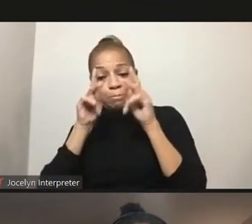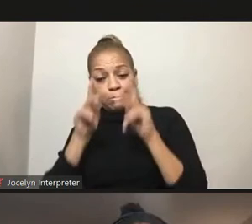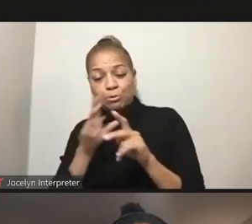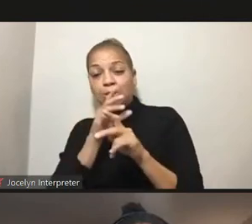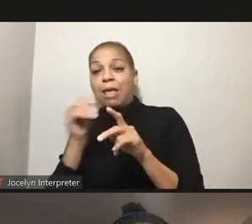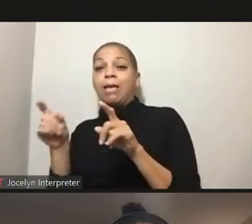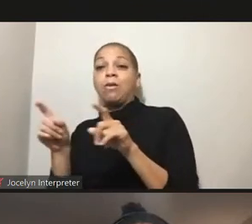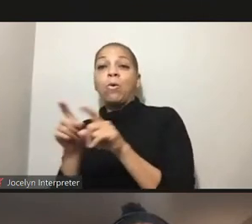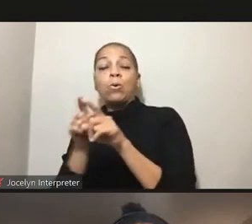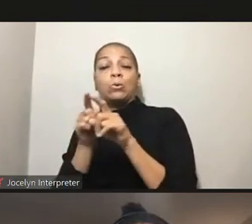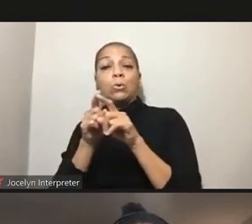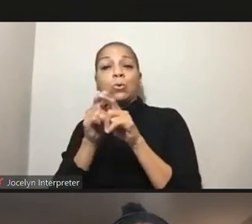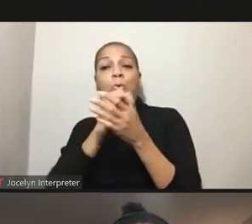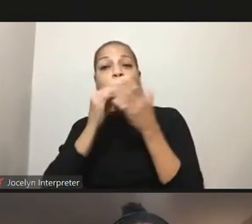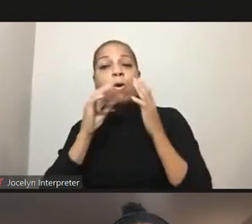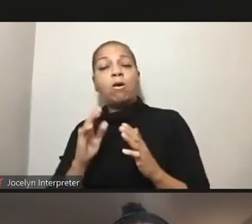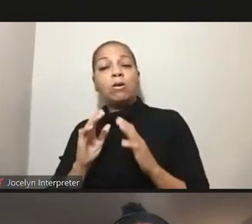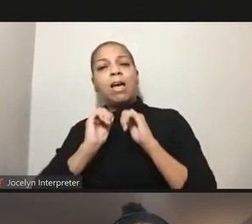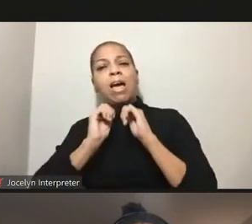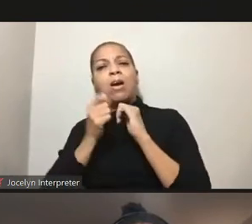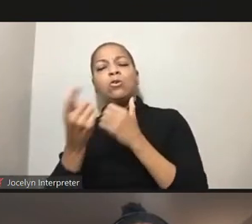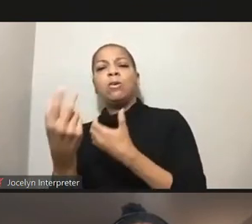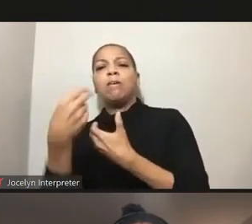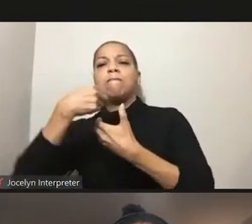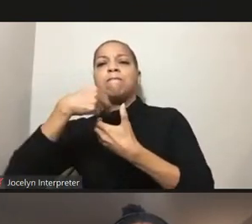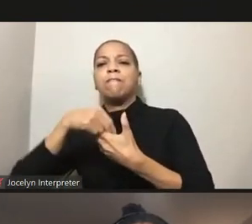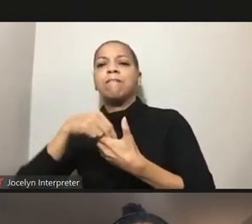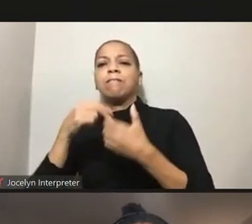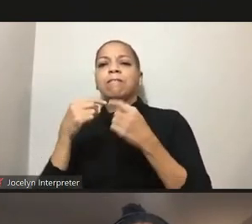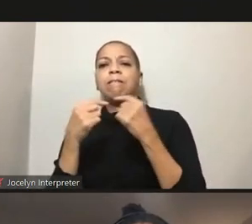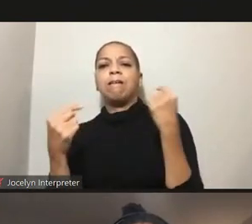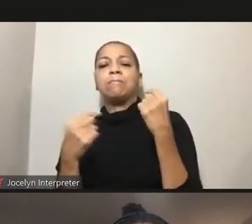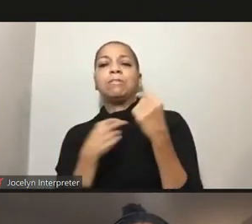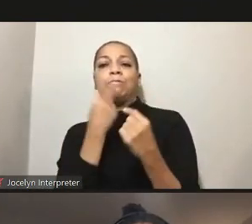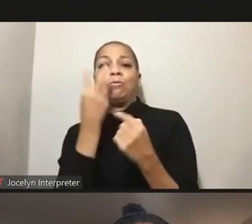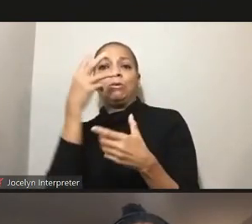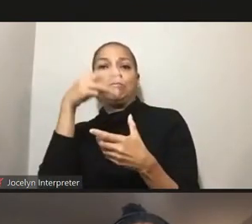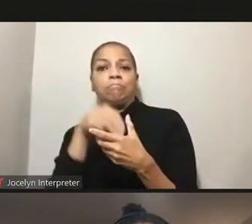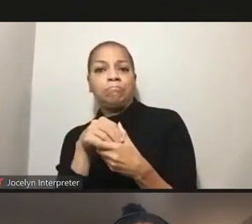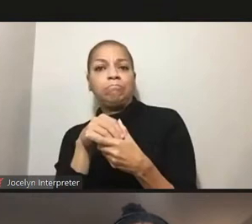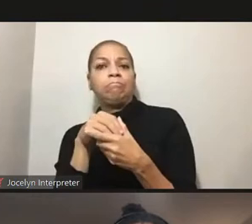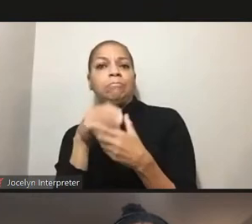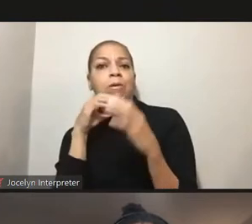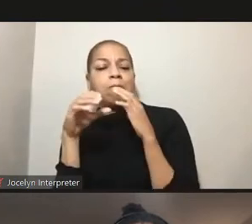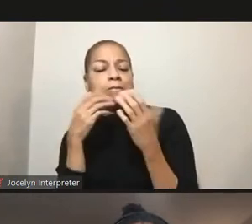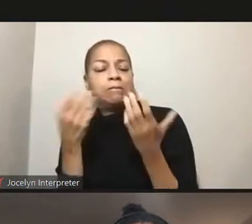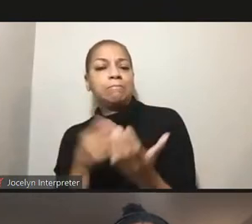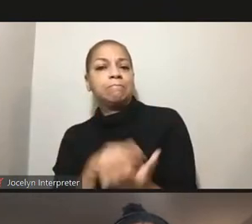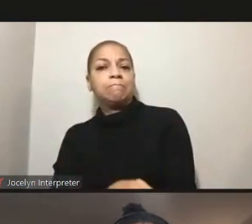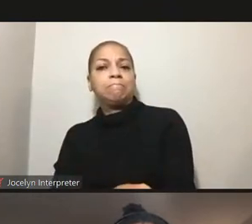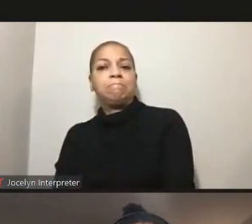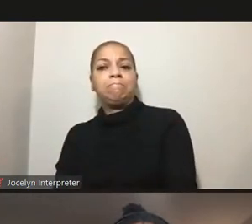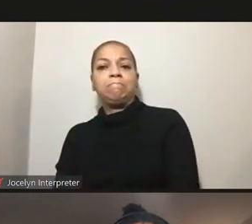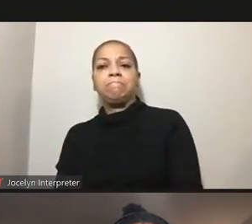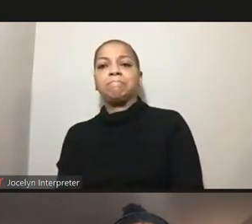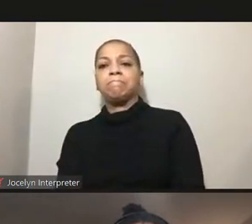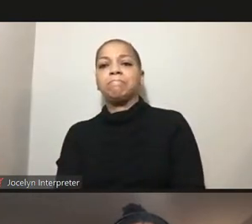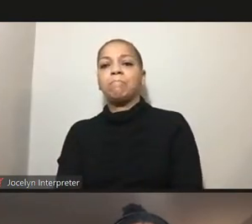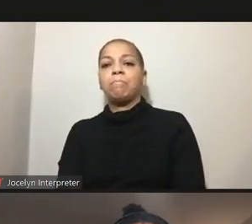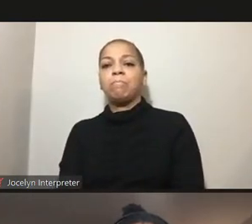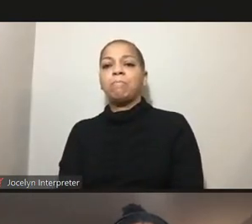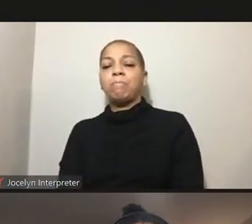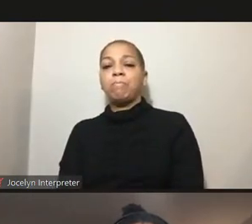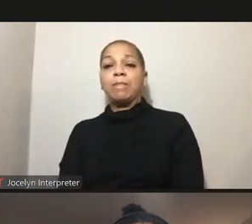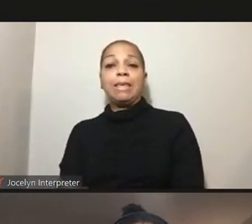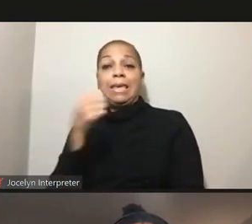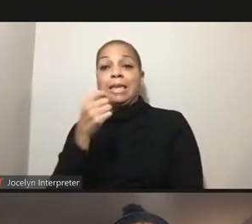And how do you invite a divergent voice into your conversation with each other? So with that,